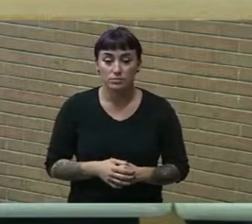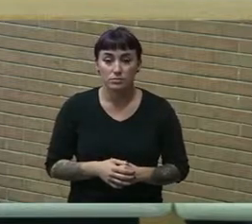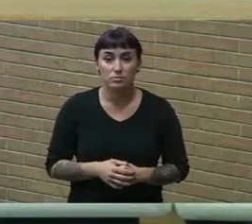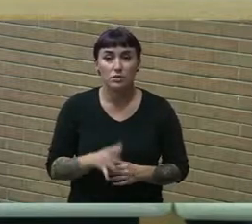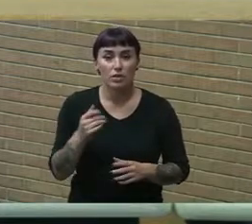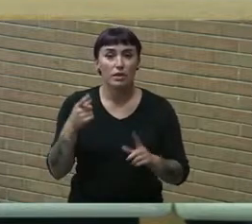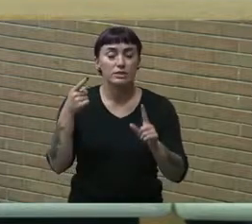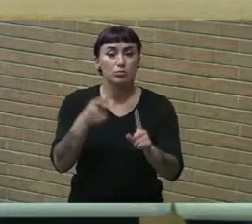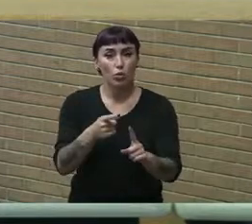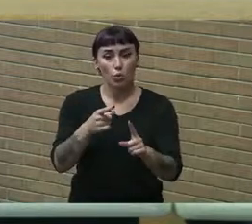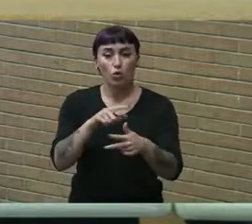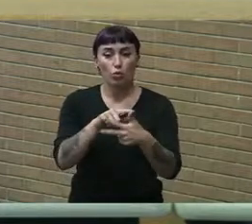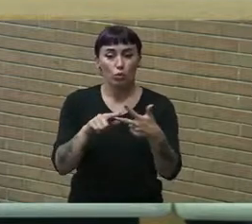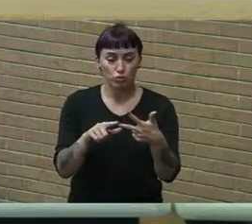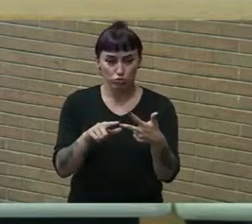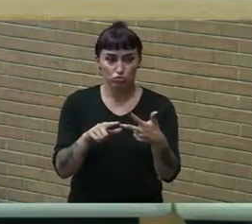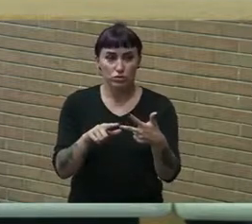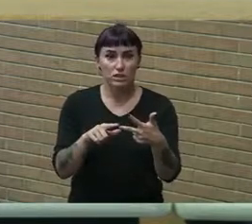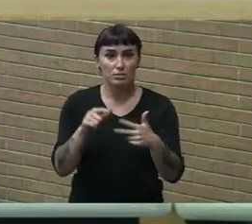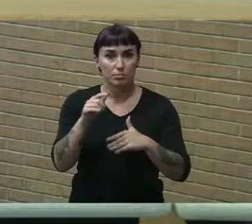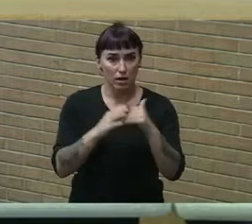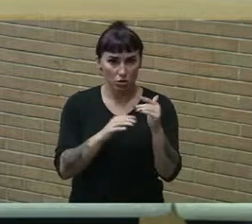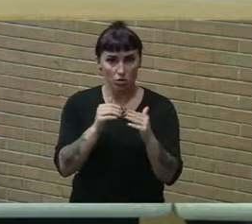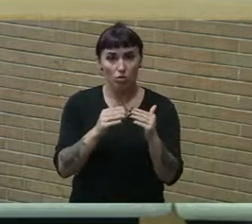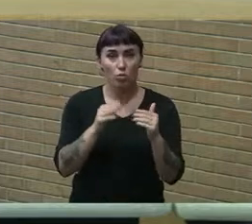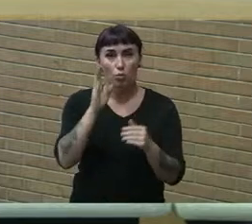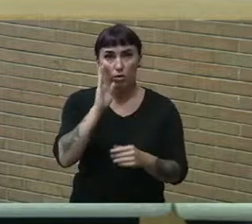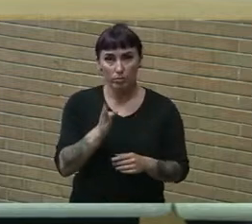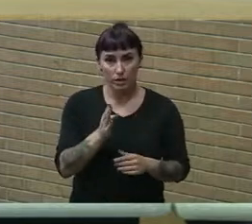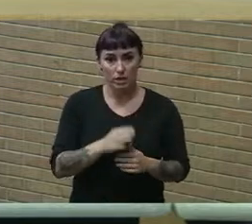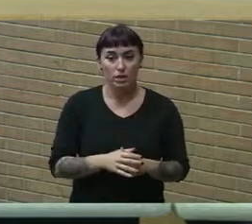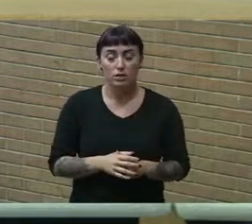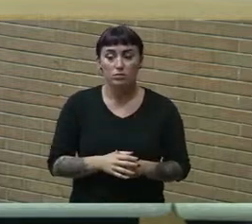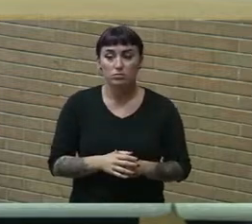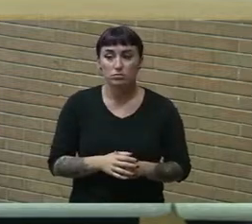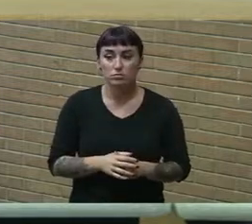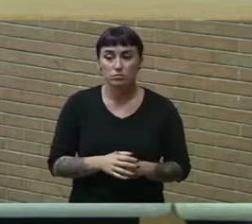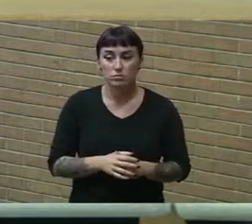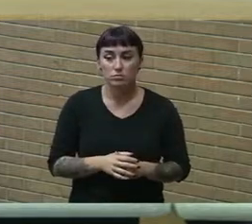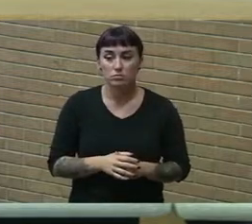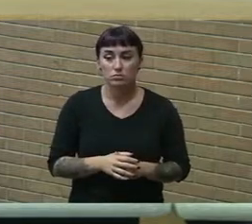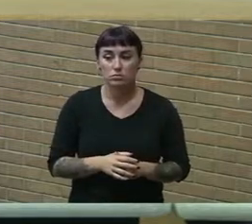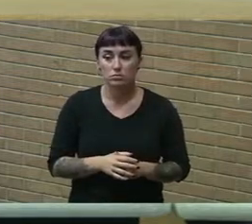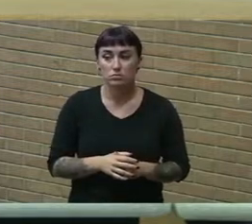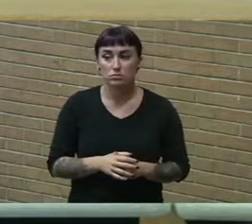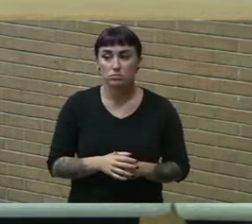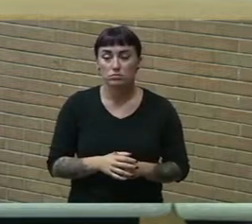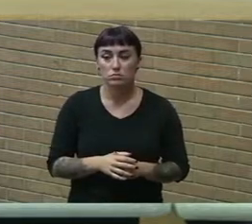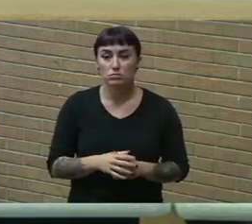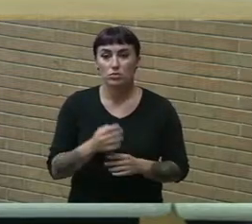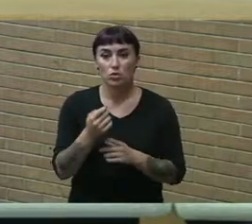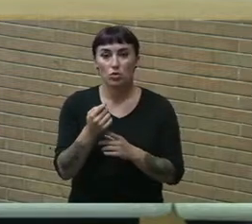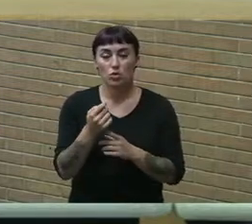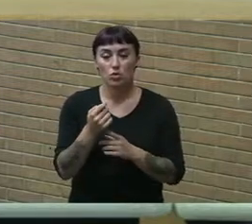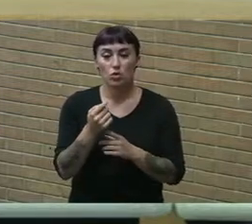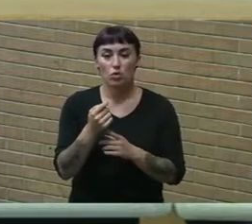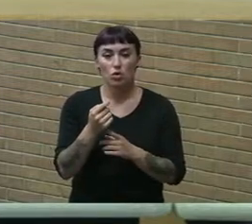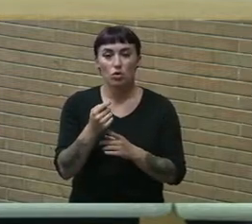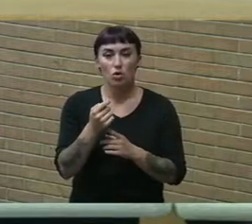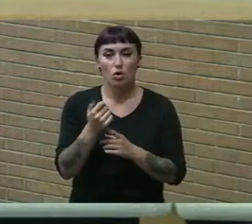point, those 3 buildings will be sort of essentially off the